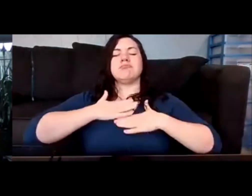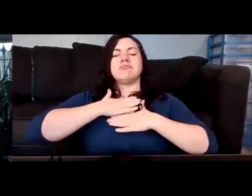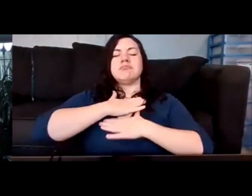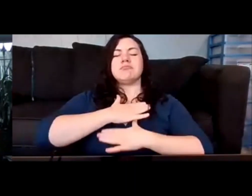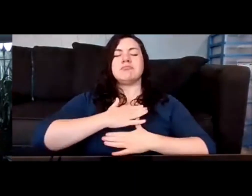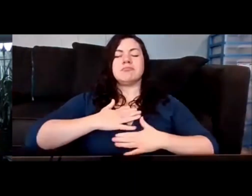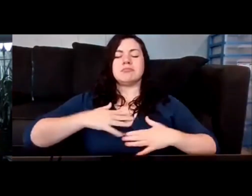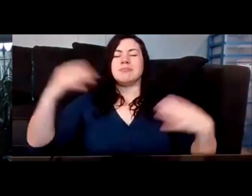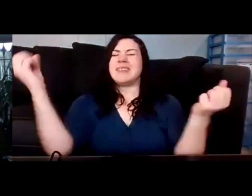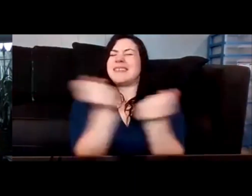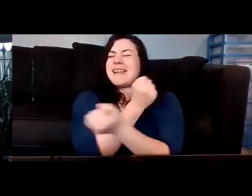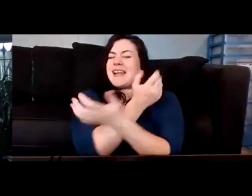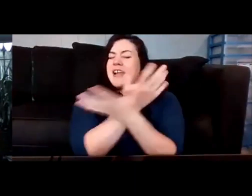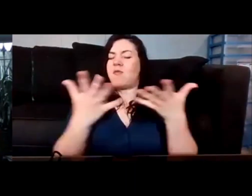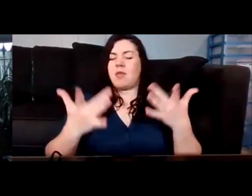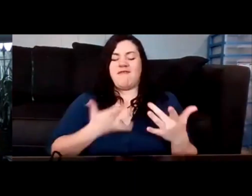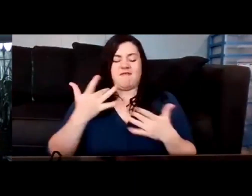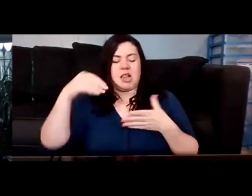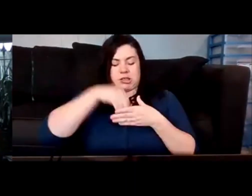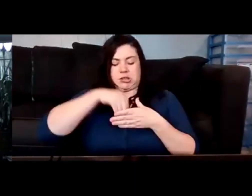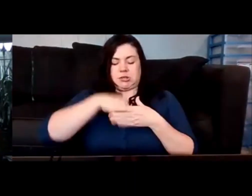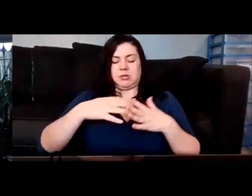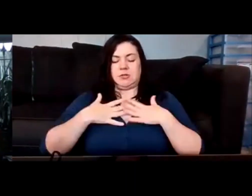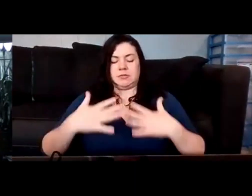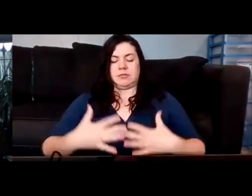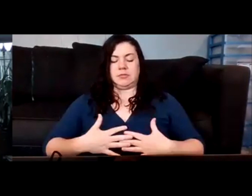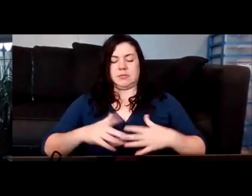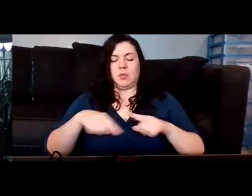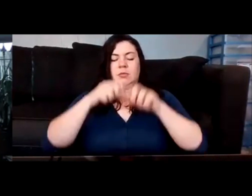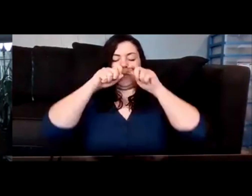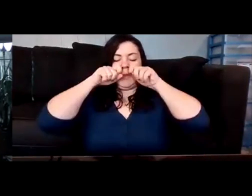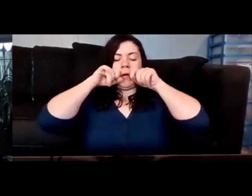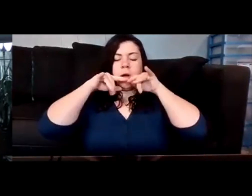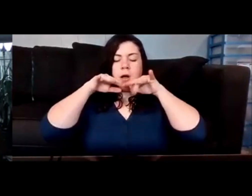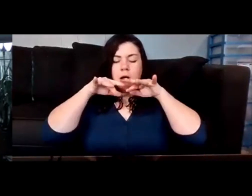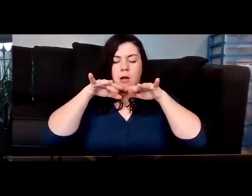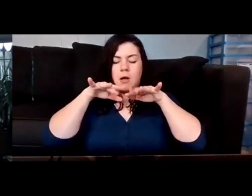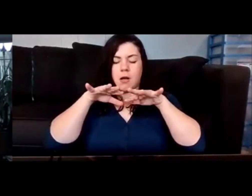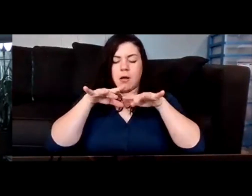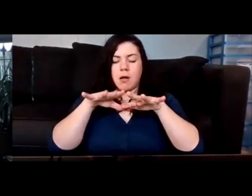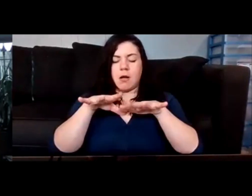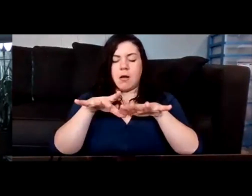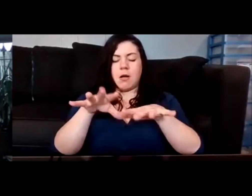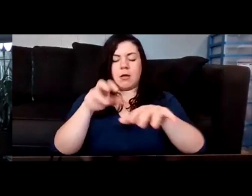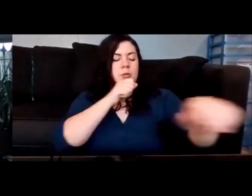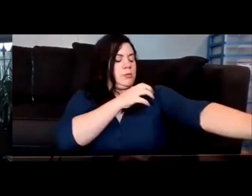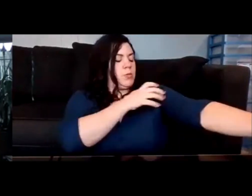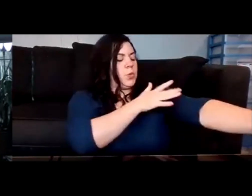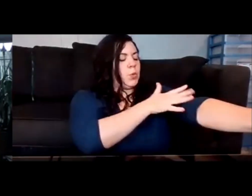it. And then as you exhale, let it flow through your body.